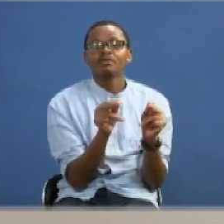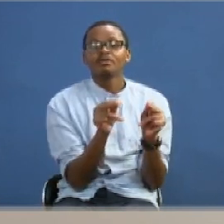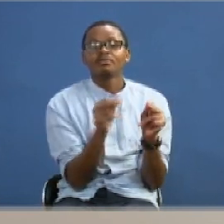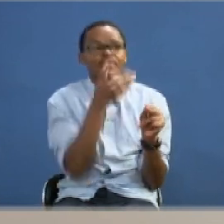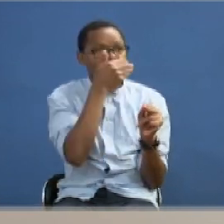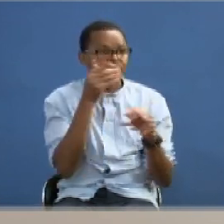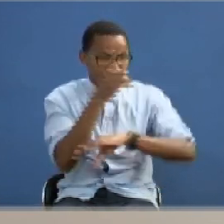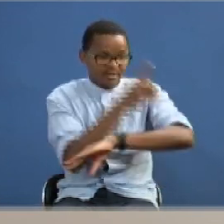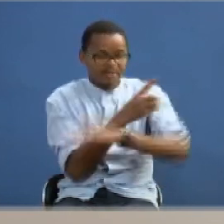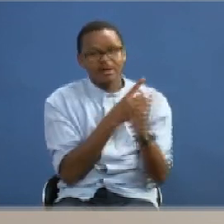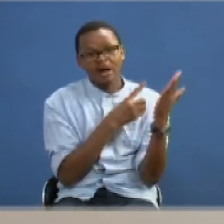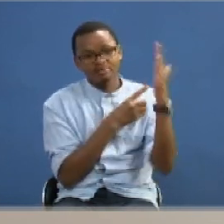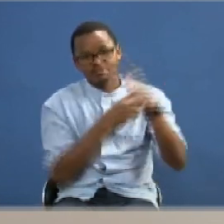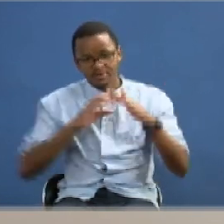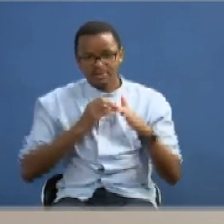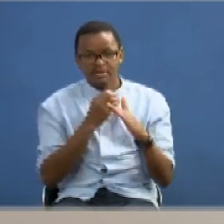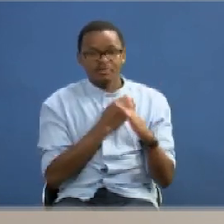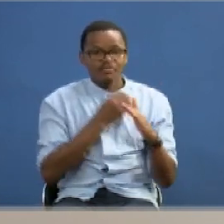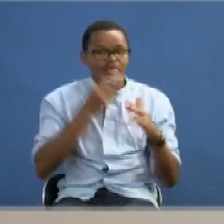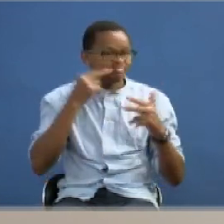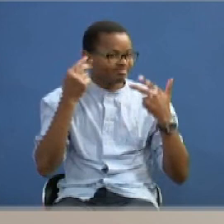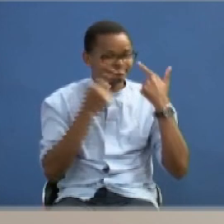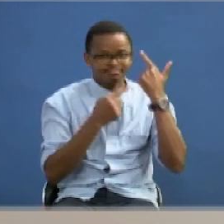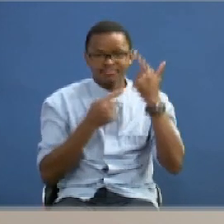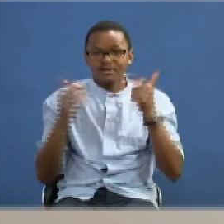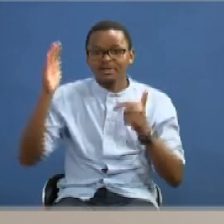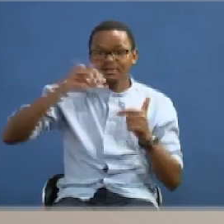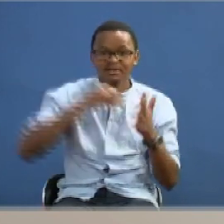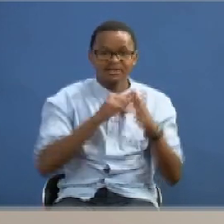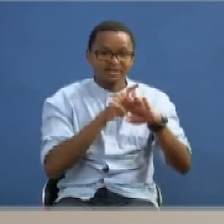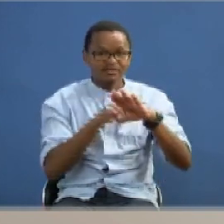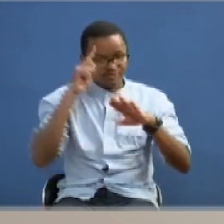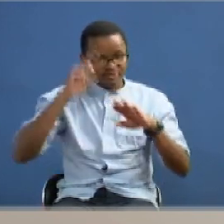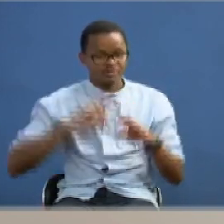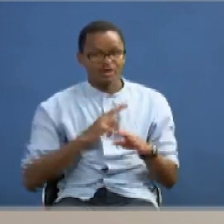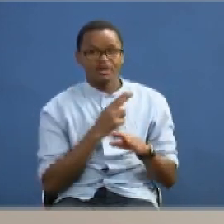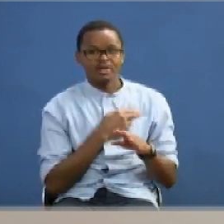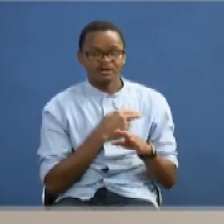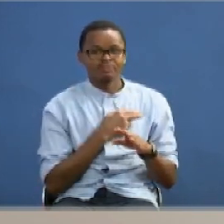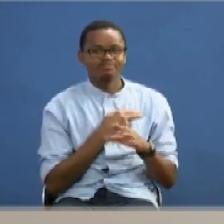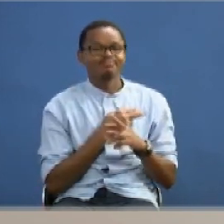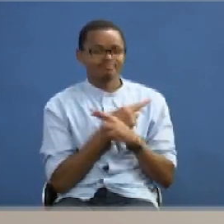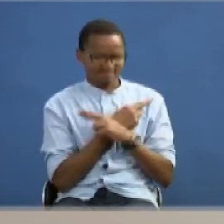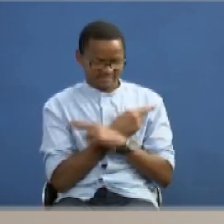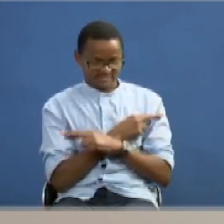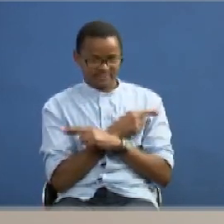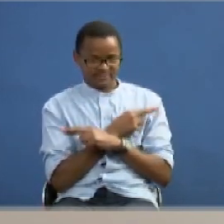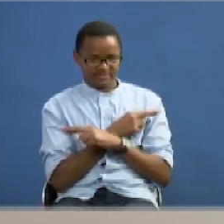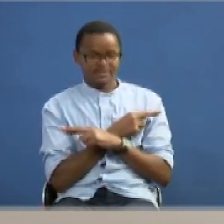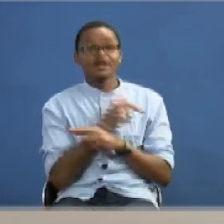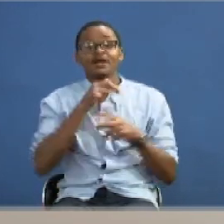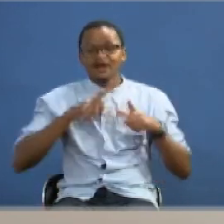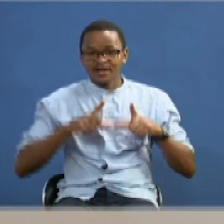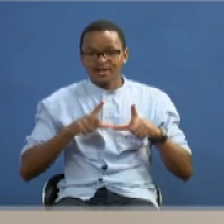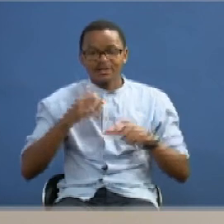Our better days will come back. Our fun will come back. It is time for us to persevere and let